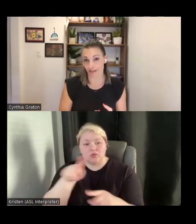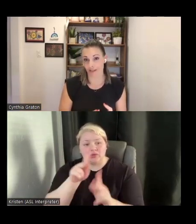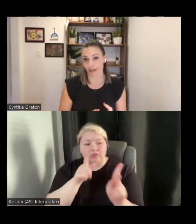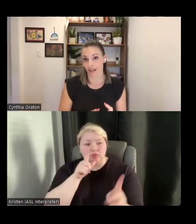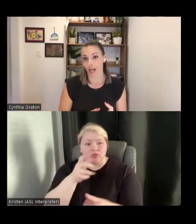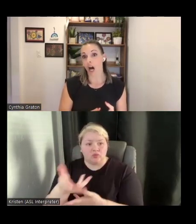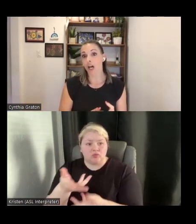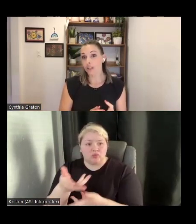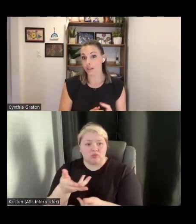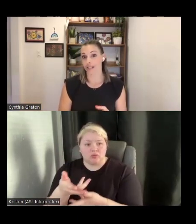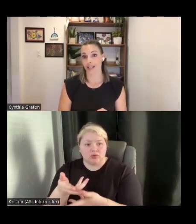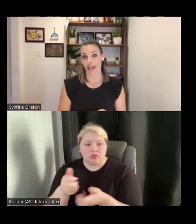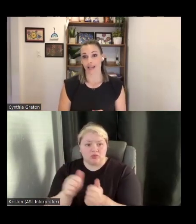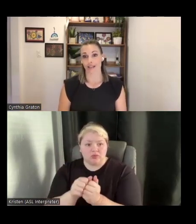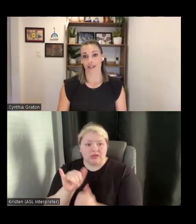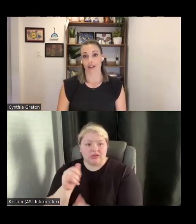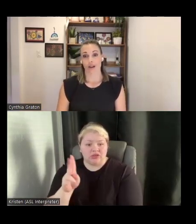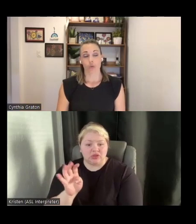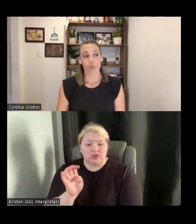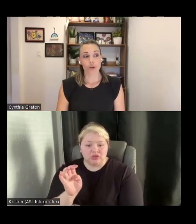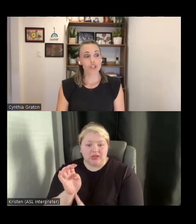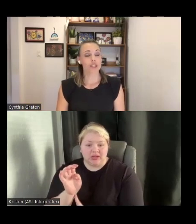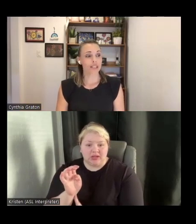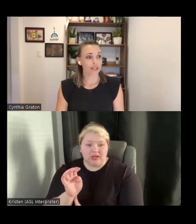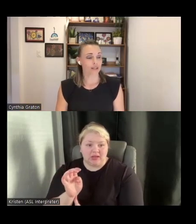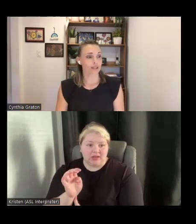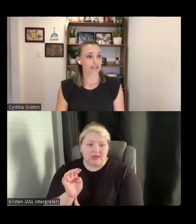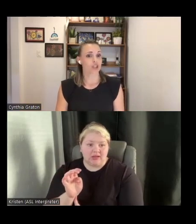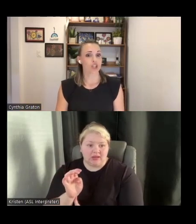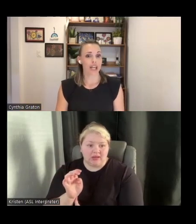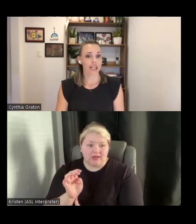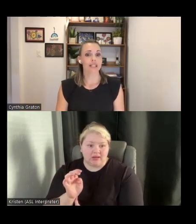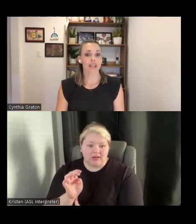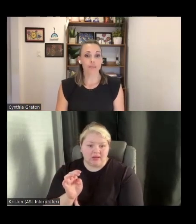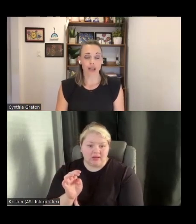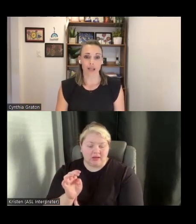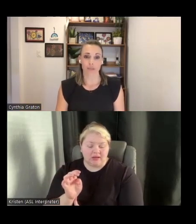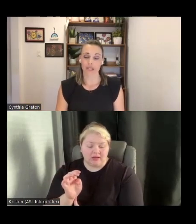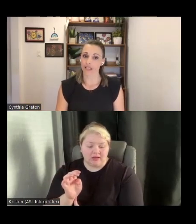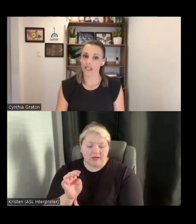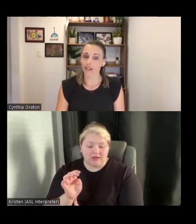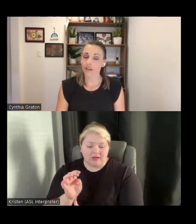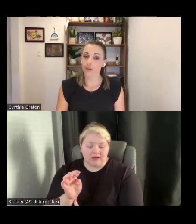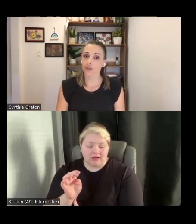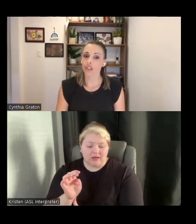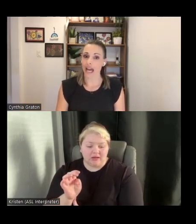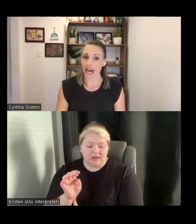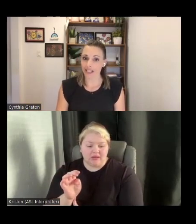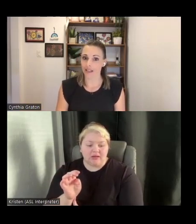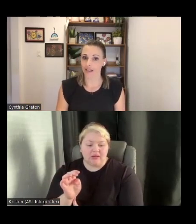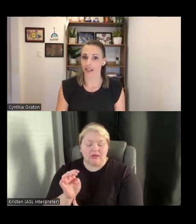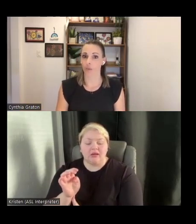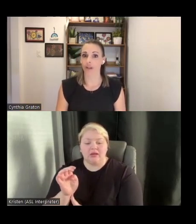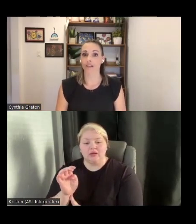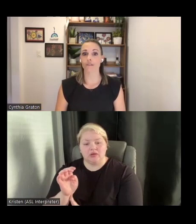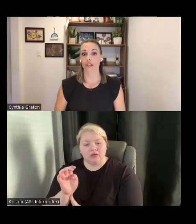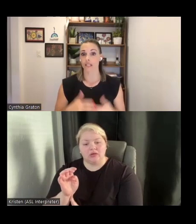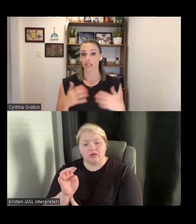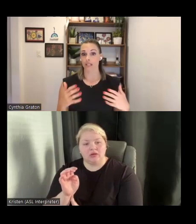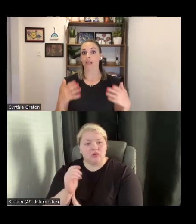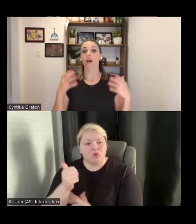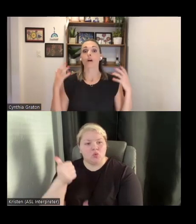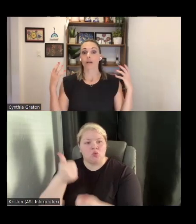Jake understand which skills Jake sometimes has difficulty accessing when